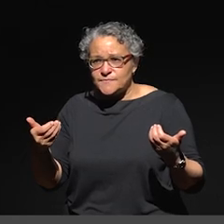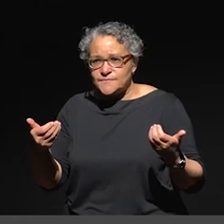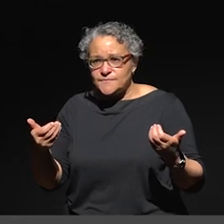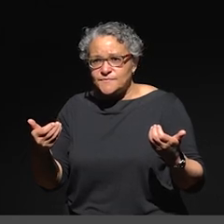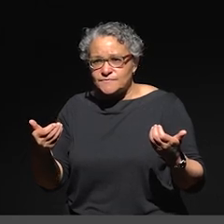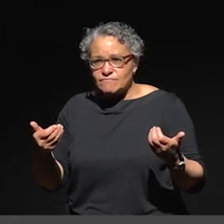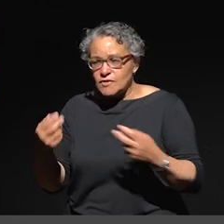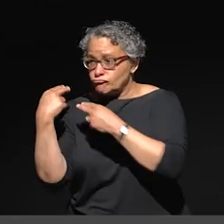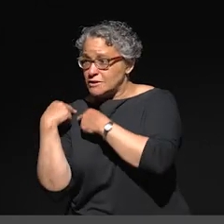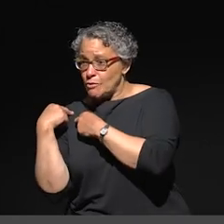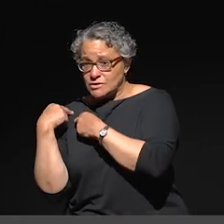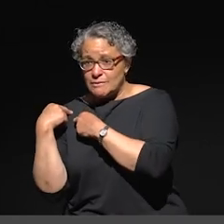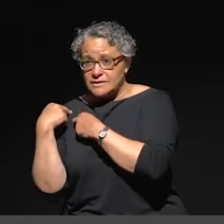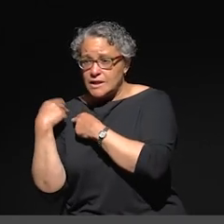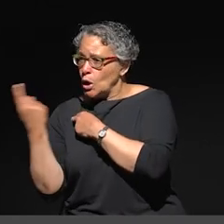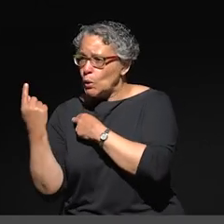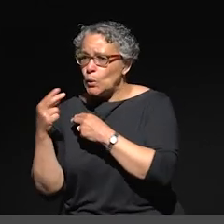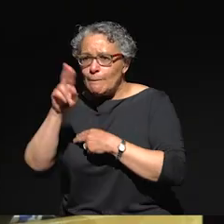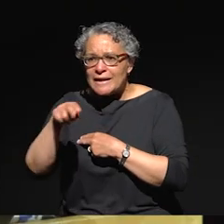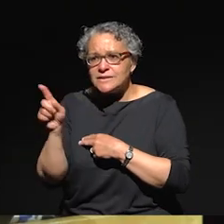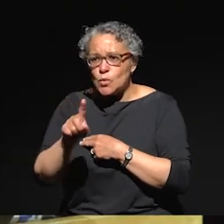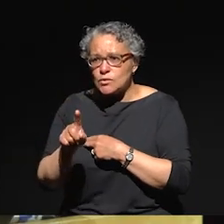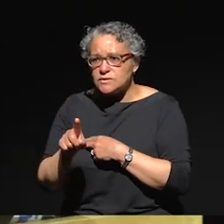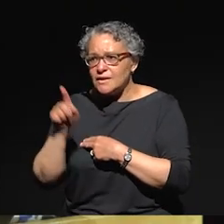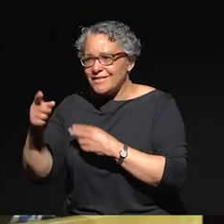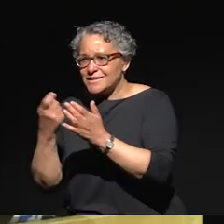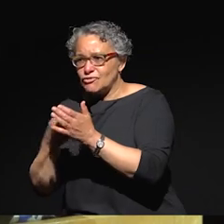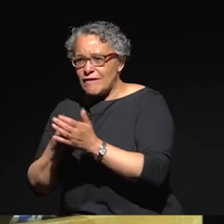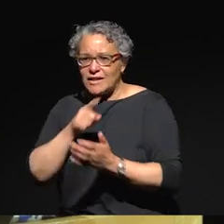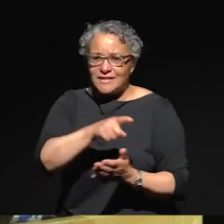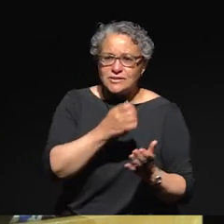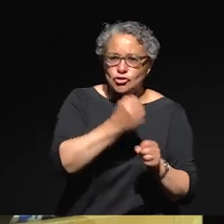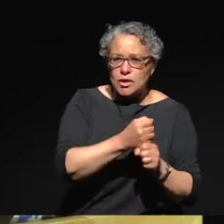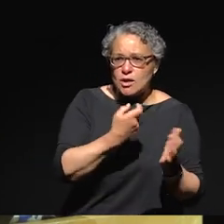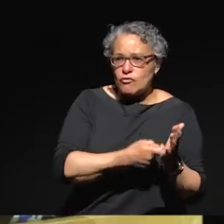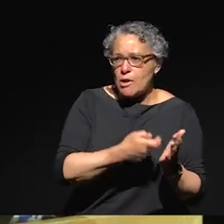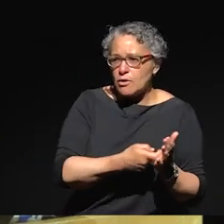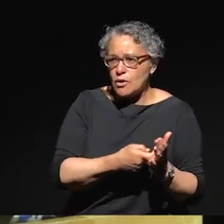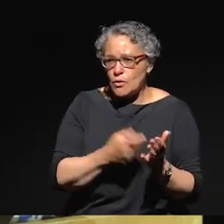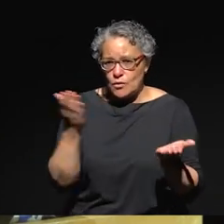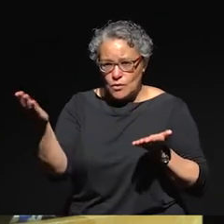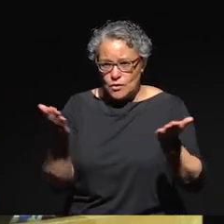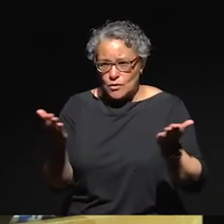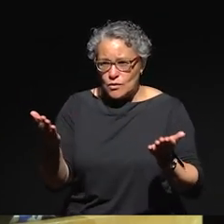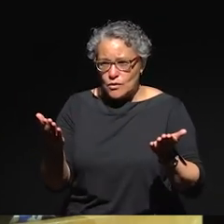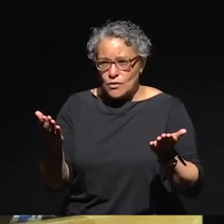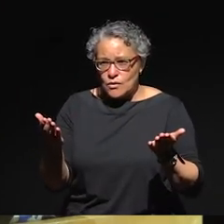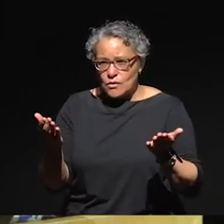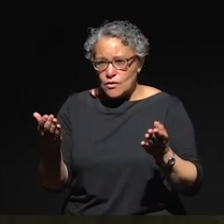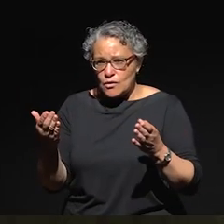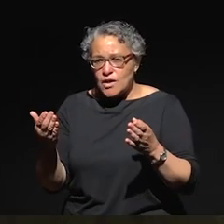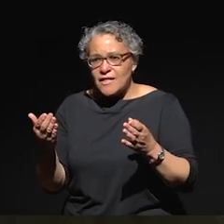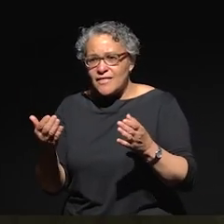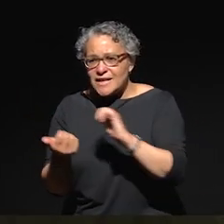of responsibilities in the paintings. This is Raphael, this is Giulio Romano. The design is by Raphael. But these are collaborations, these